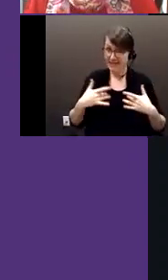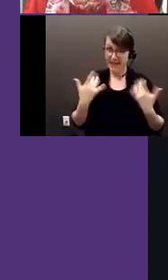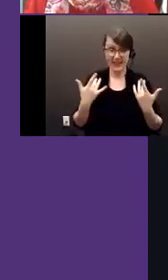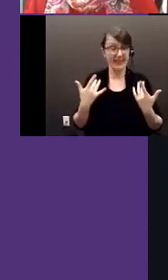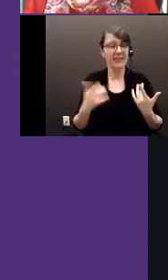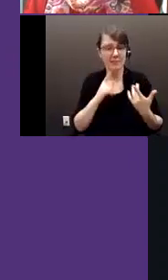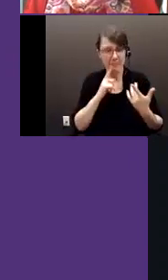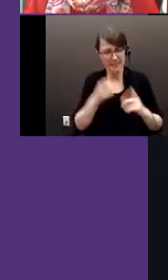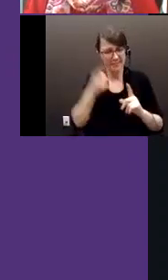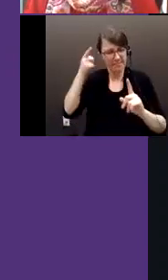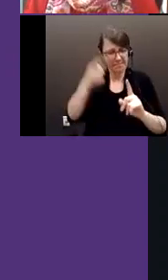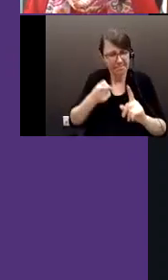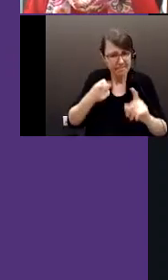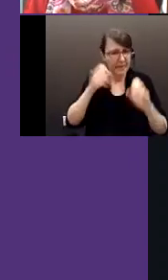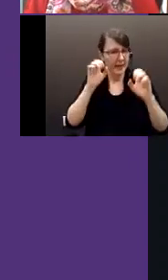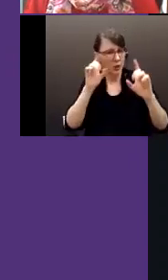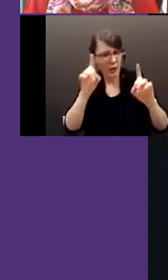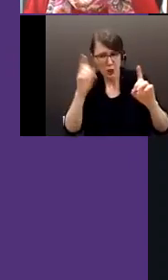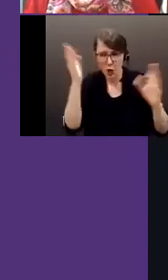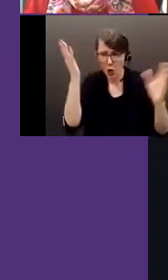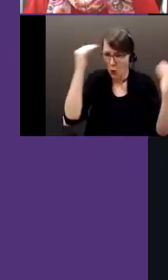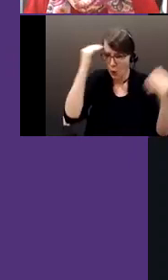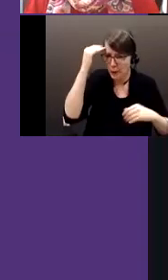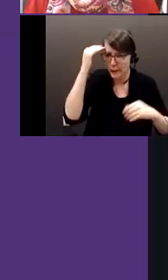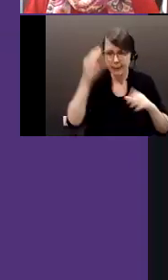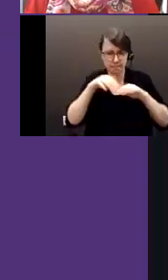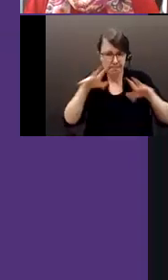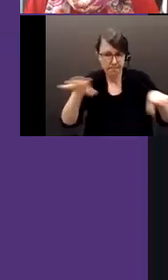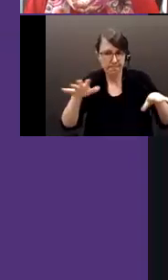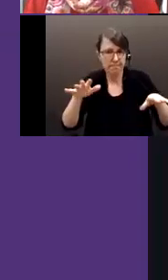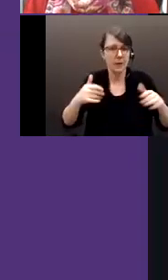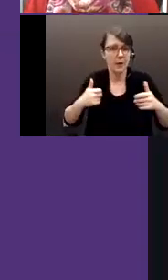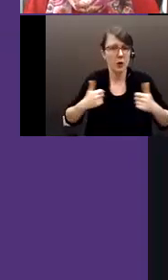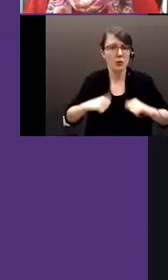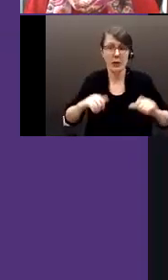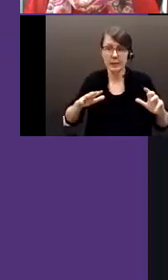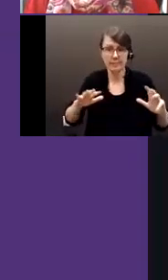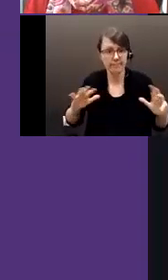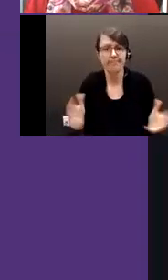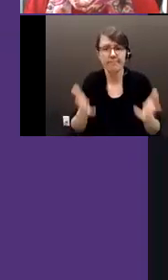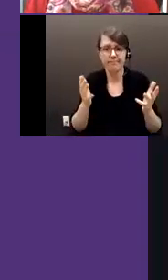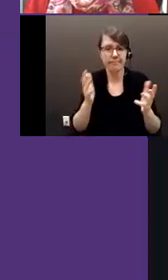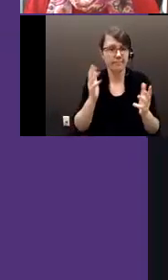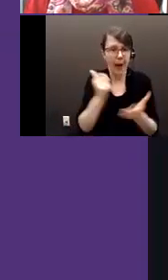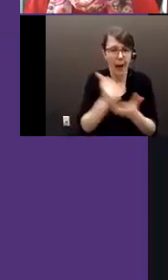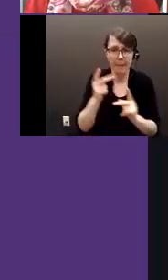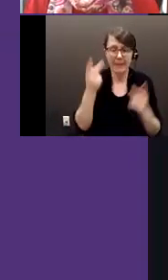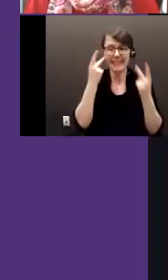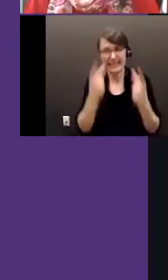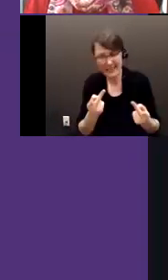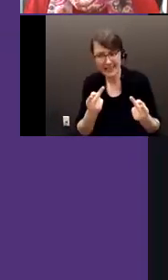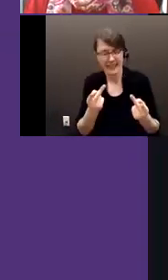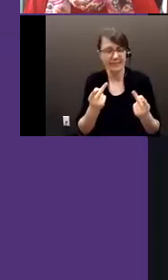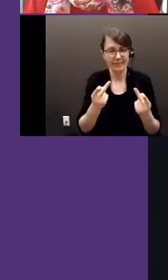around education and awareness, and trying to increase people's knowledge and understanding around this